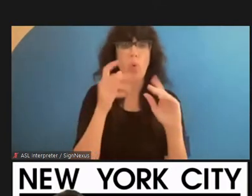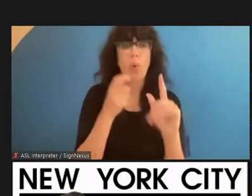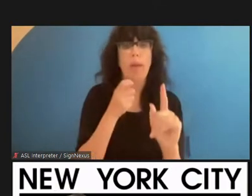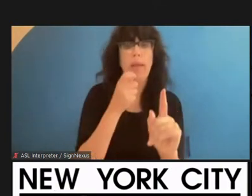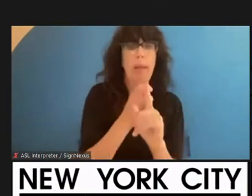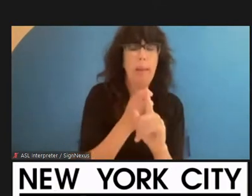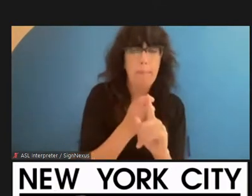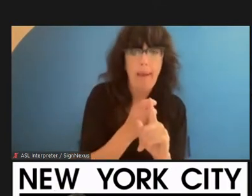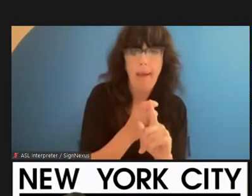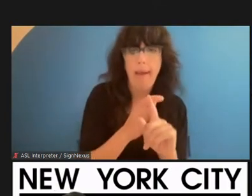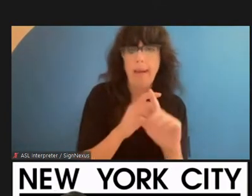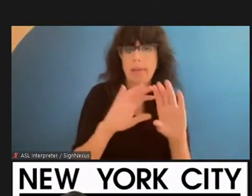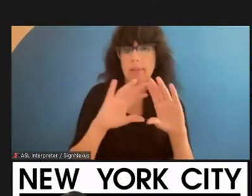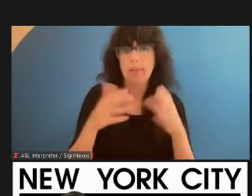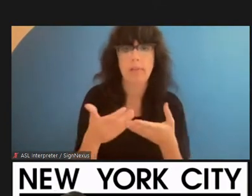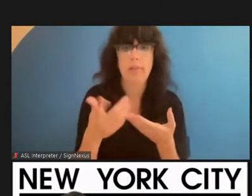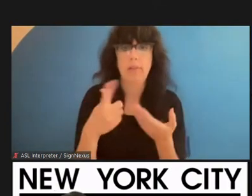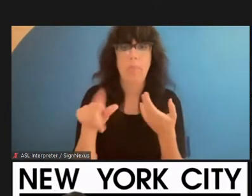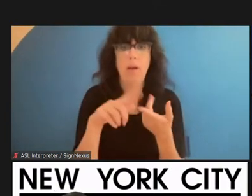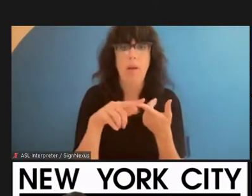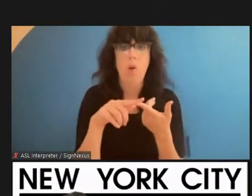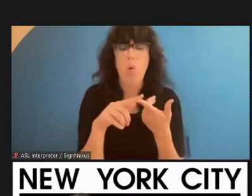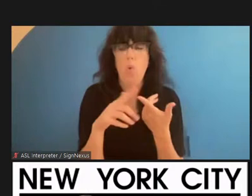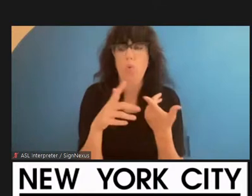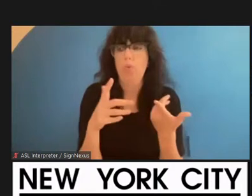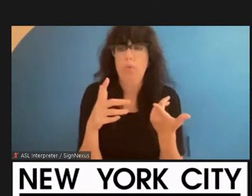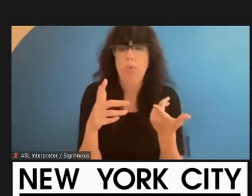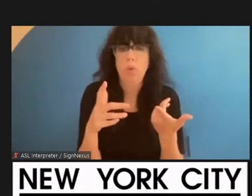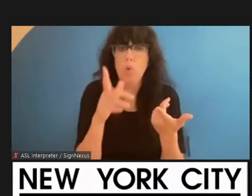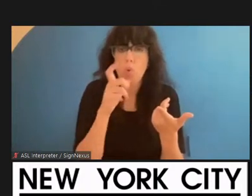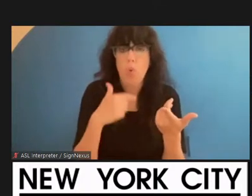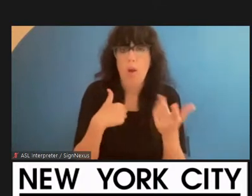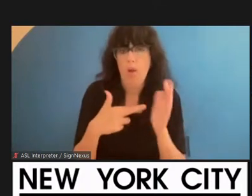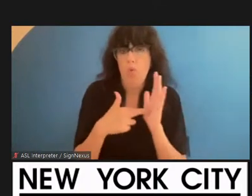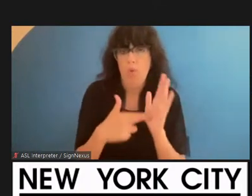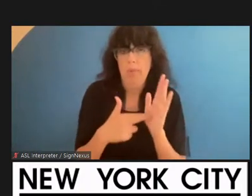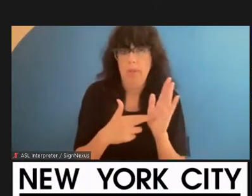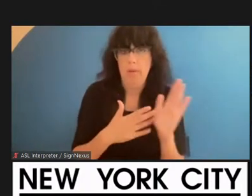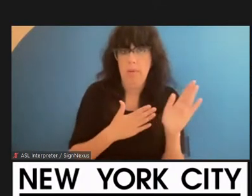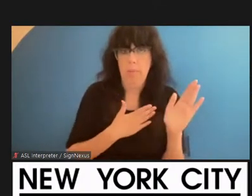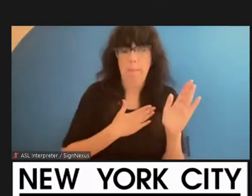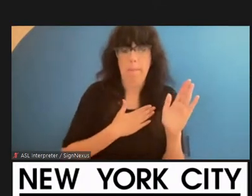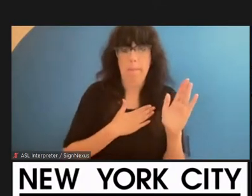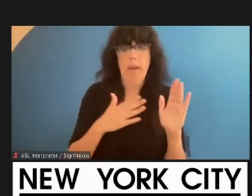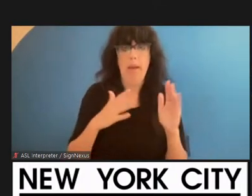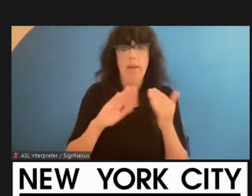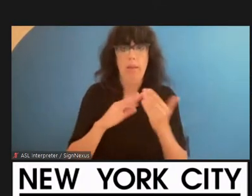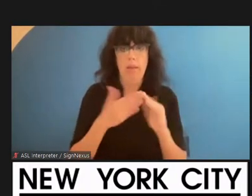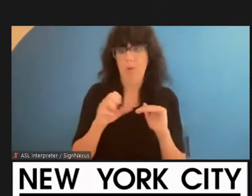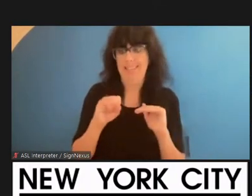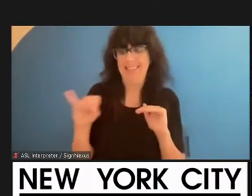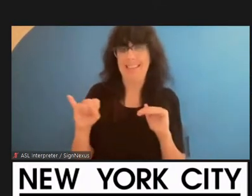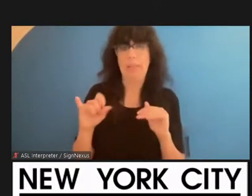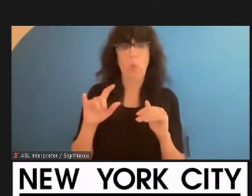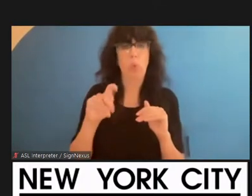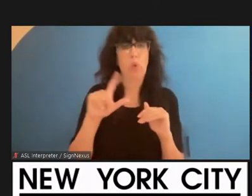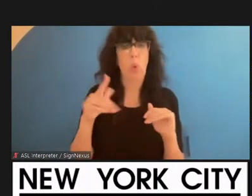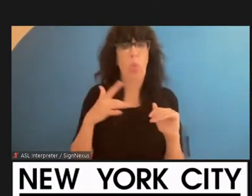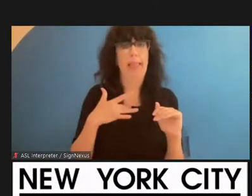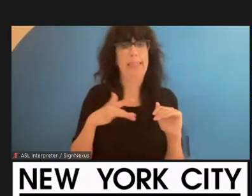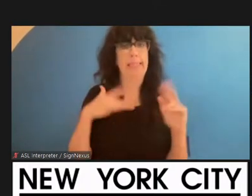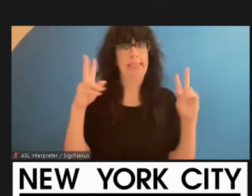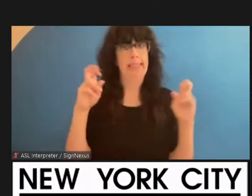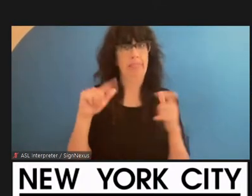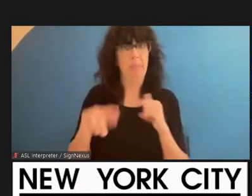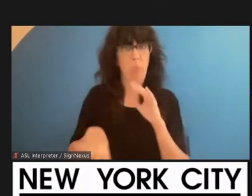constituencies that we represent i have a very tall sensitive community representing staten island as you know we're the only borough that has to pay a